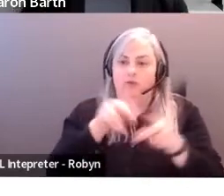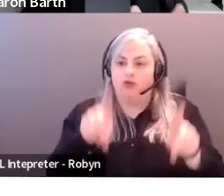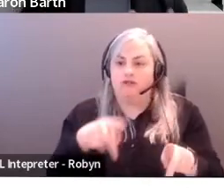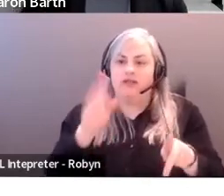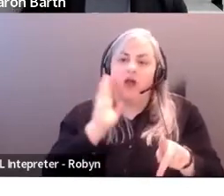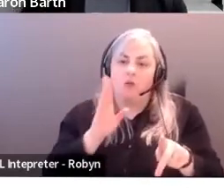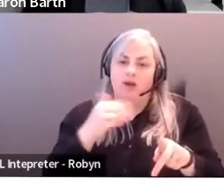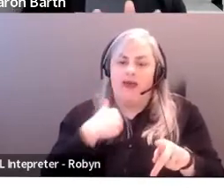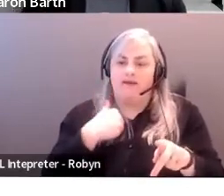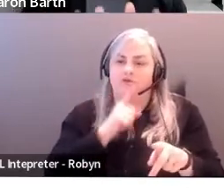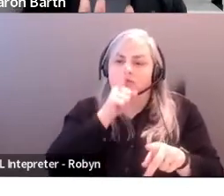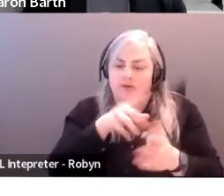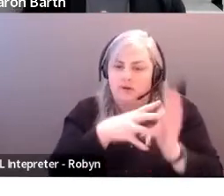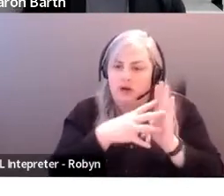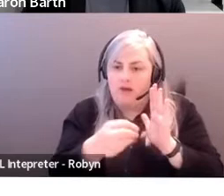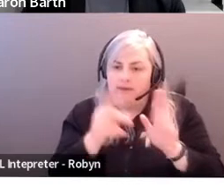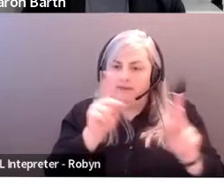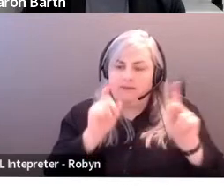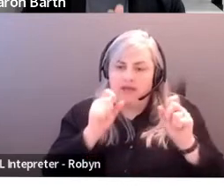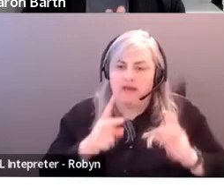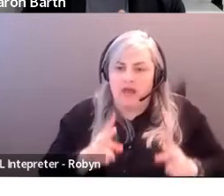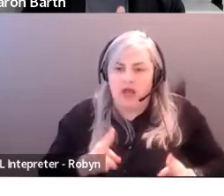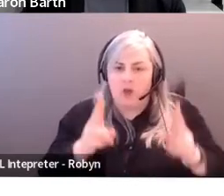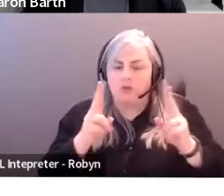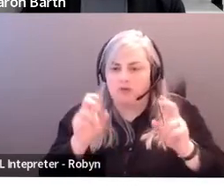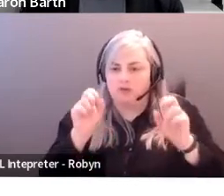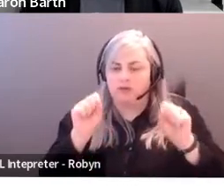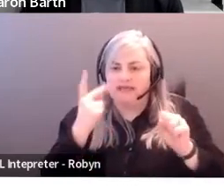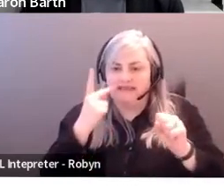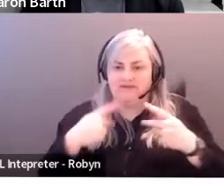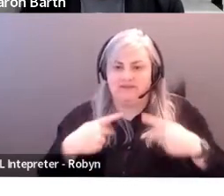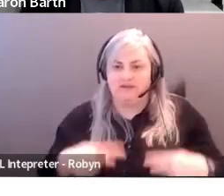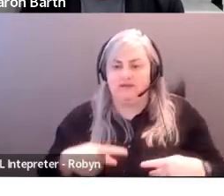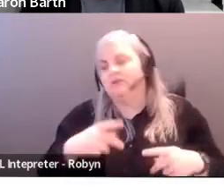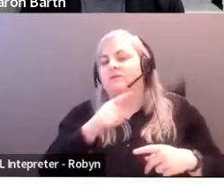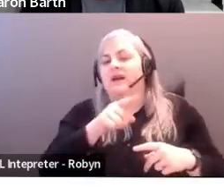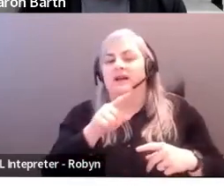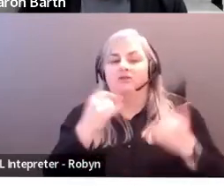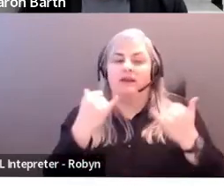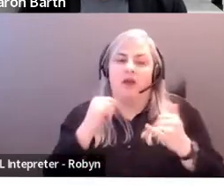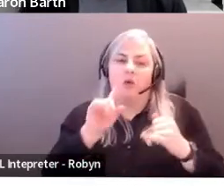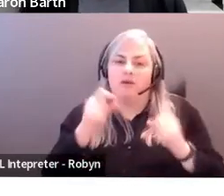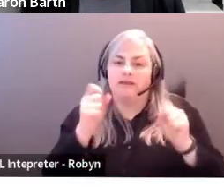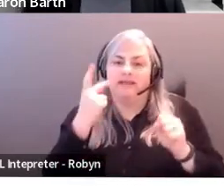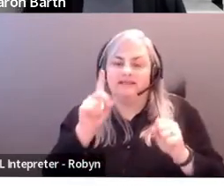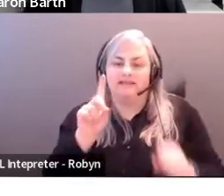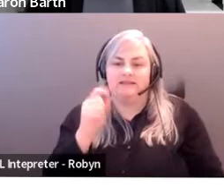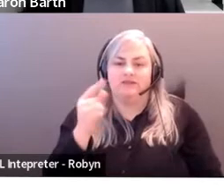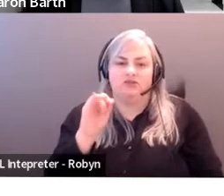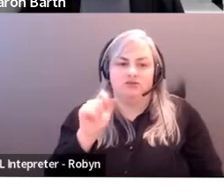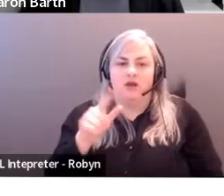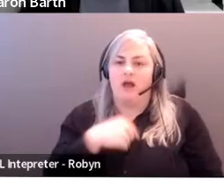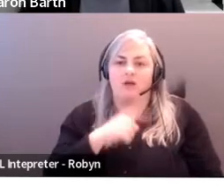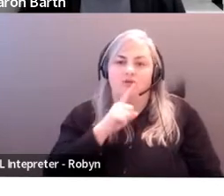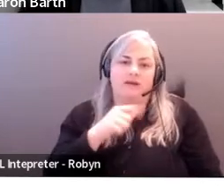would have a hard copy and have people cut this out so we could see it physically. I can only do this digitally here, but there is no sleight of hand